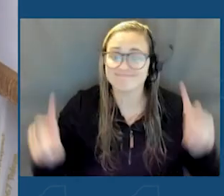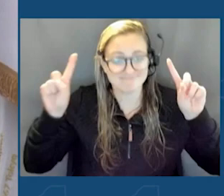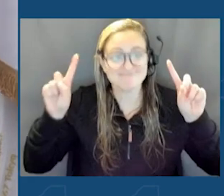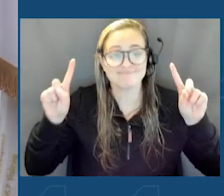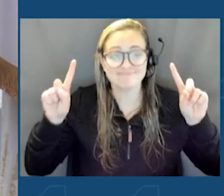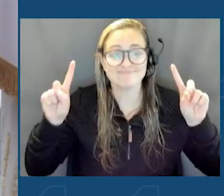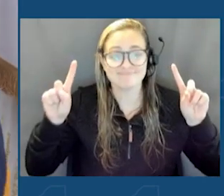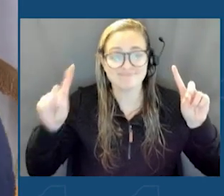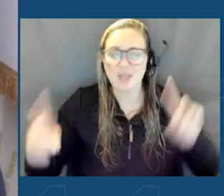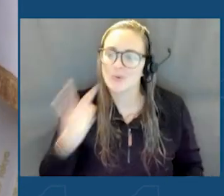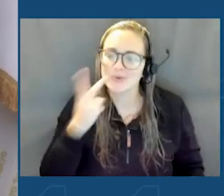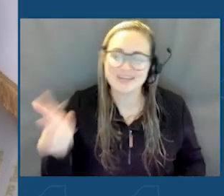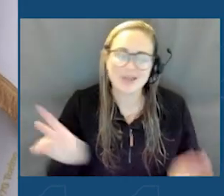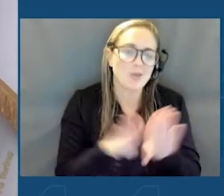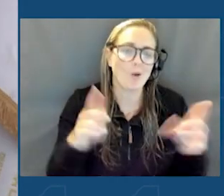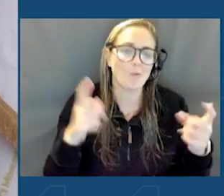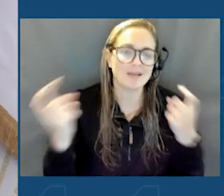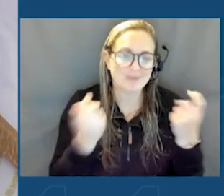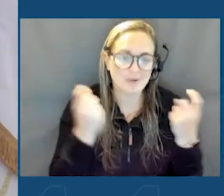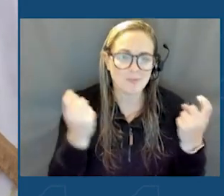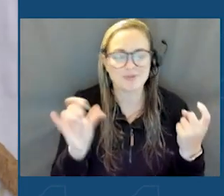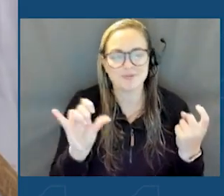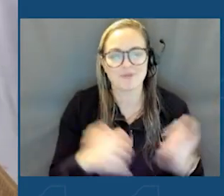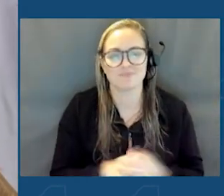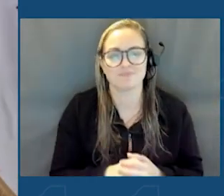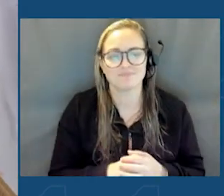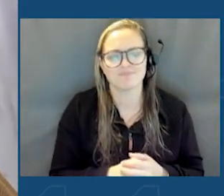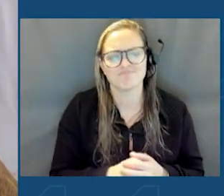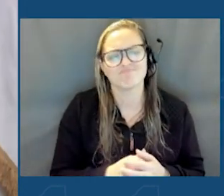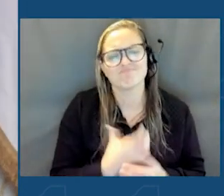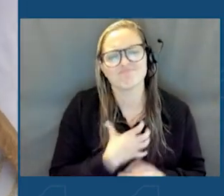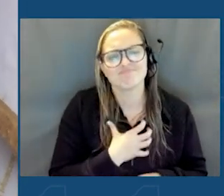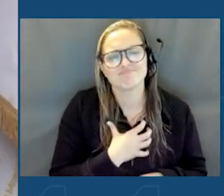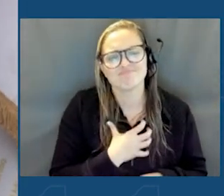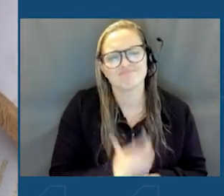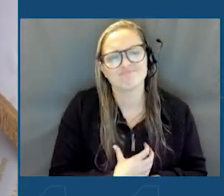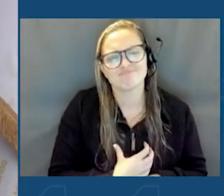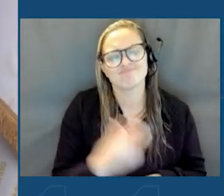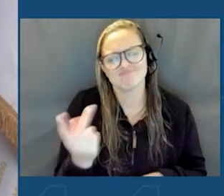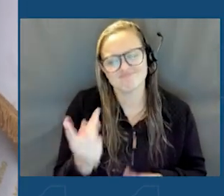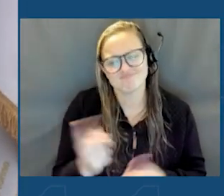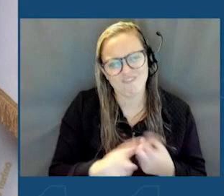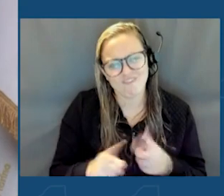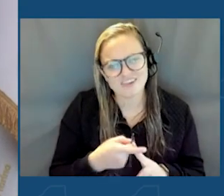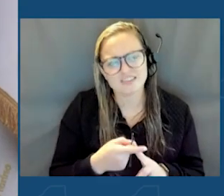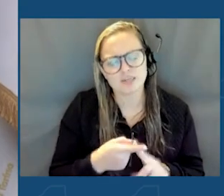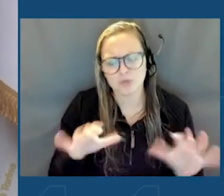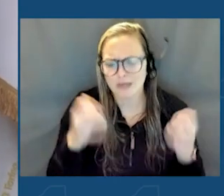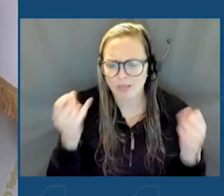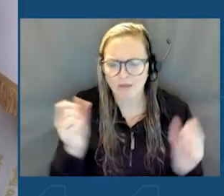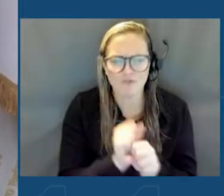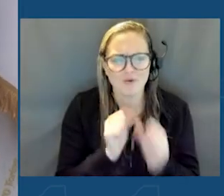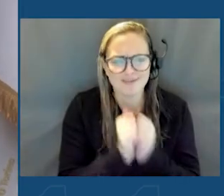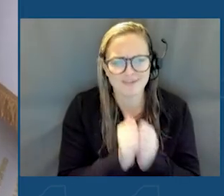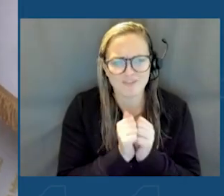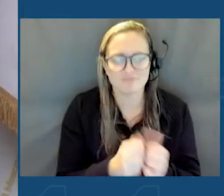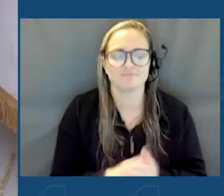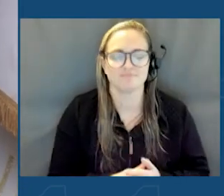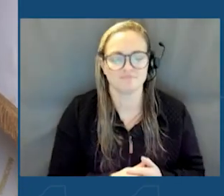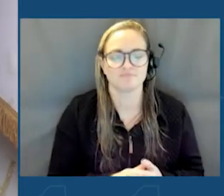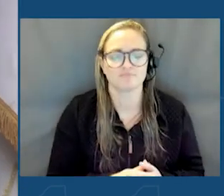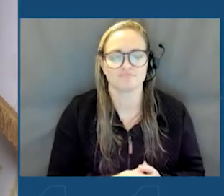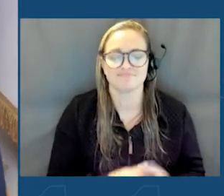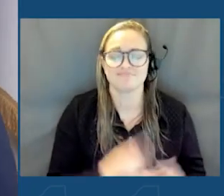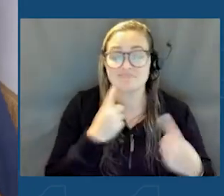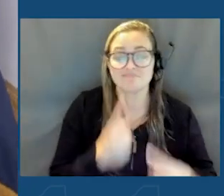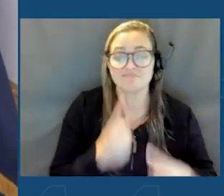see you at the opening ceremonies as well. But I do miss your friendship, and we did a lot together in your capacity. So we got it done, and I remember